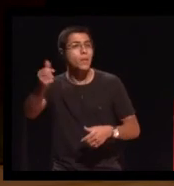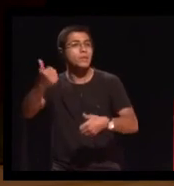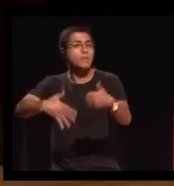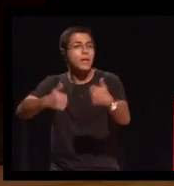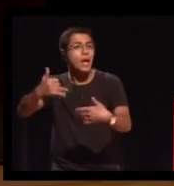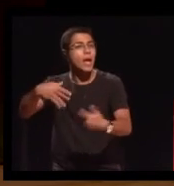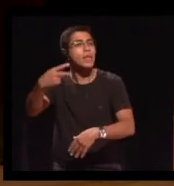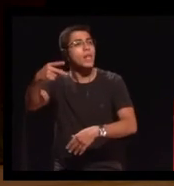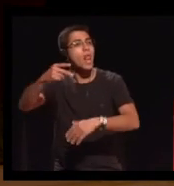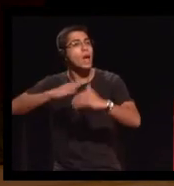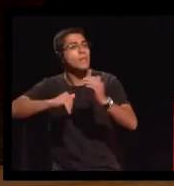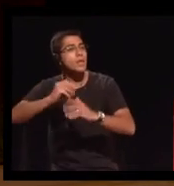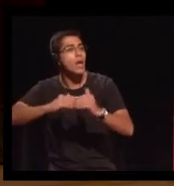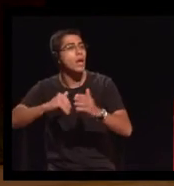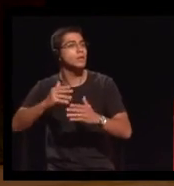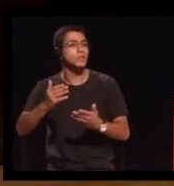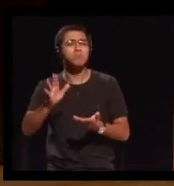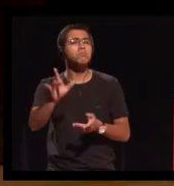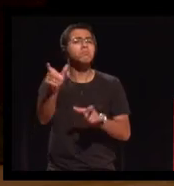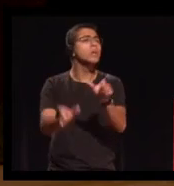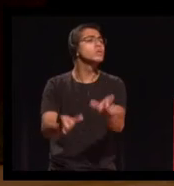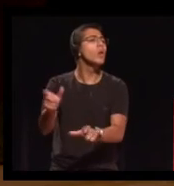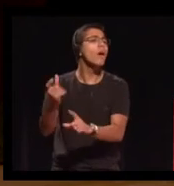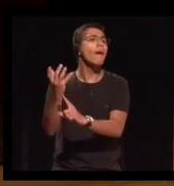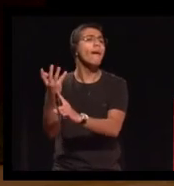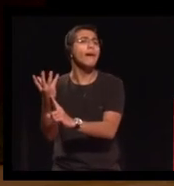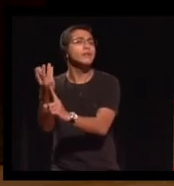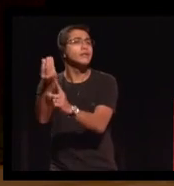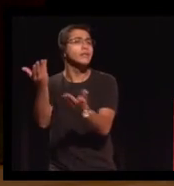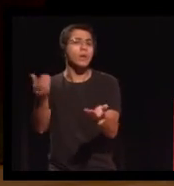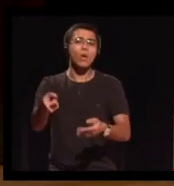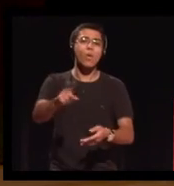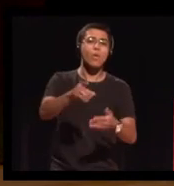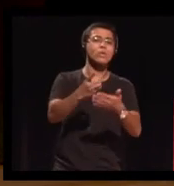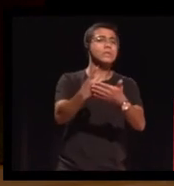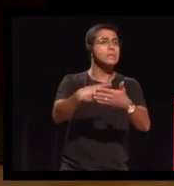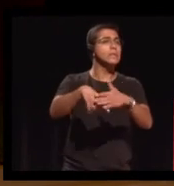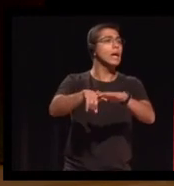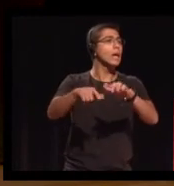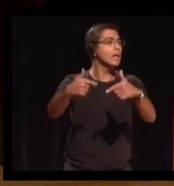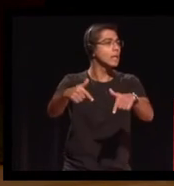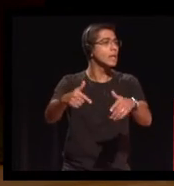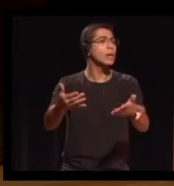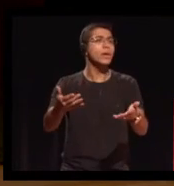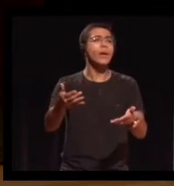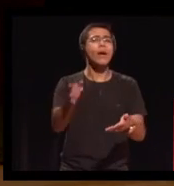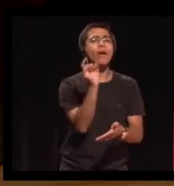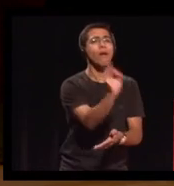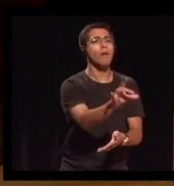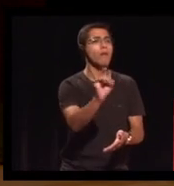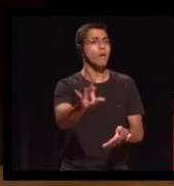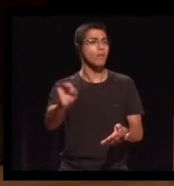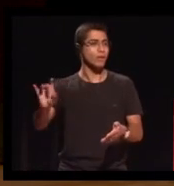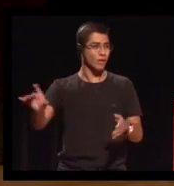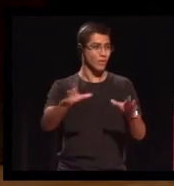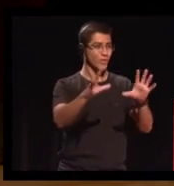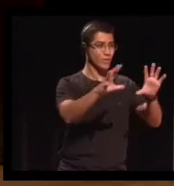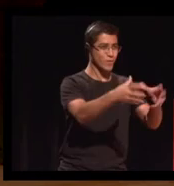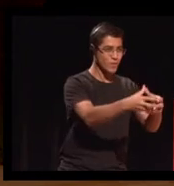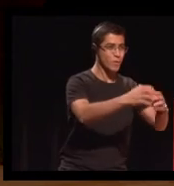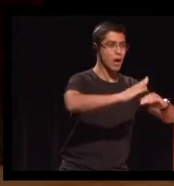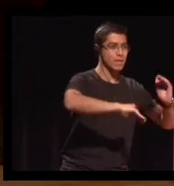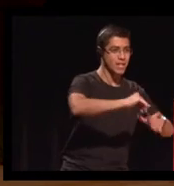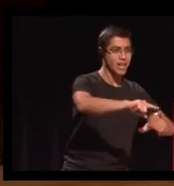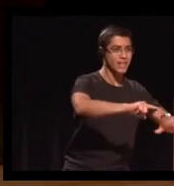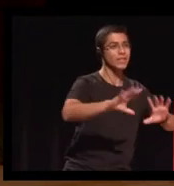designers, software developer, hardware developer, and so on. And what they do is they create groups with these different skills and make them work on their particular